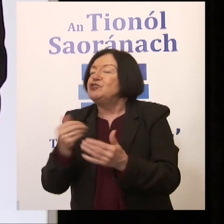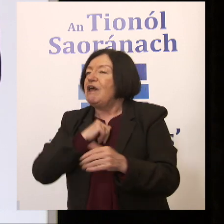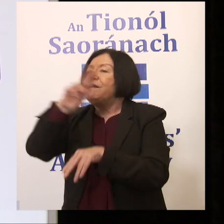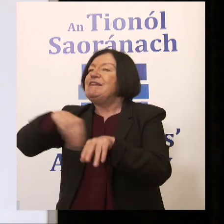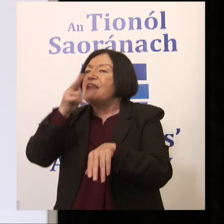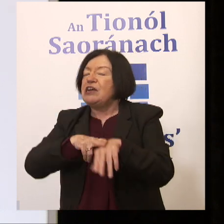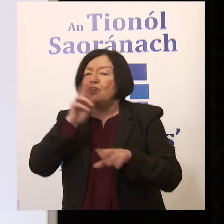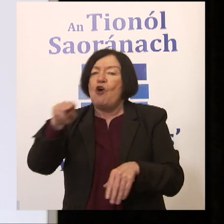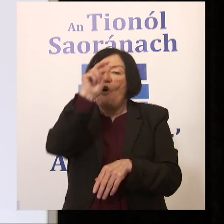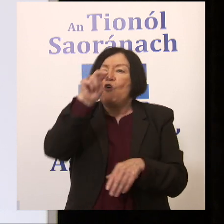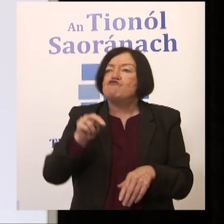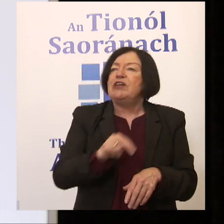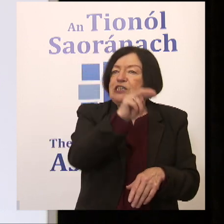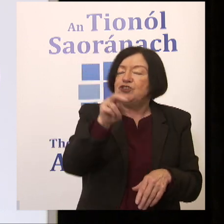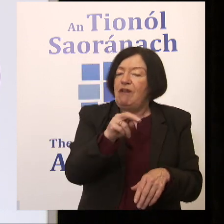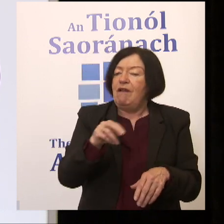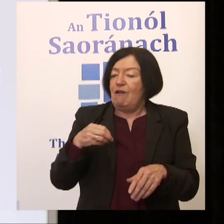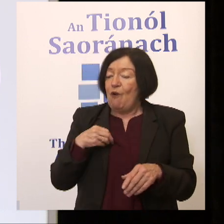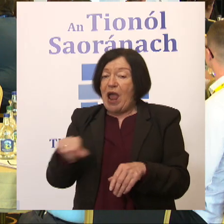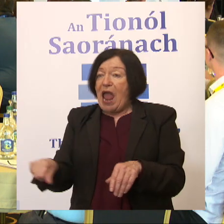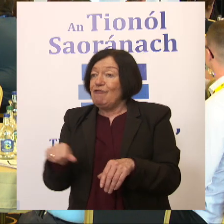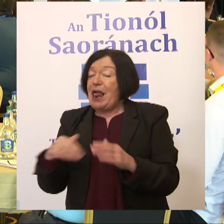or regional or at a local level.